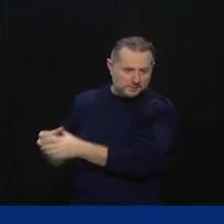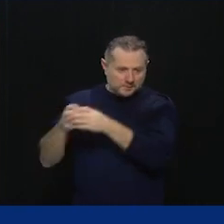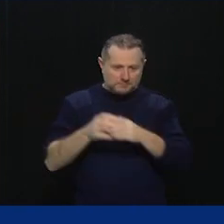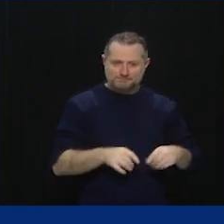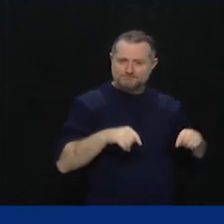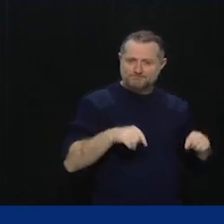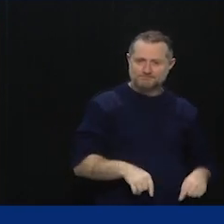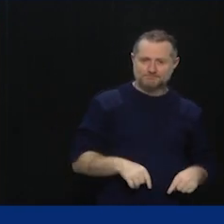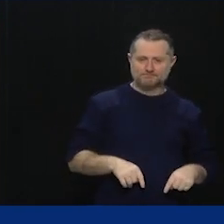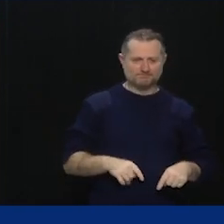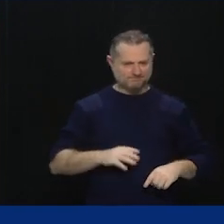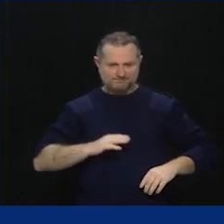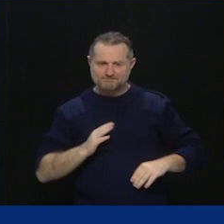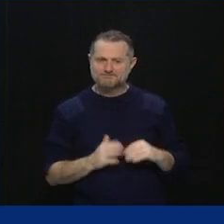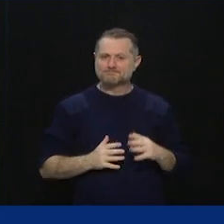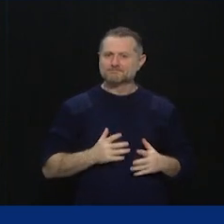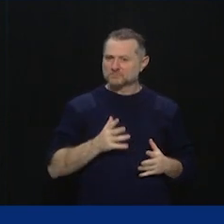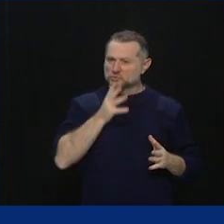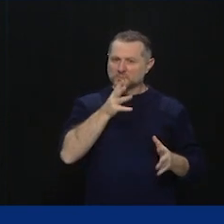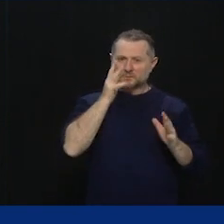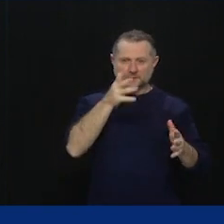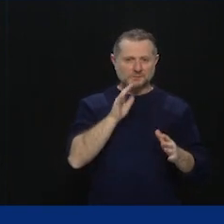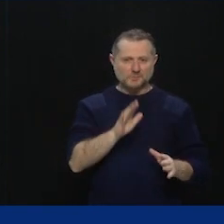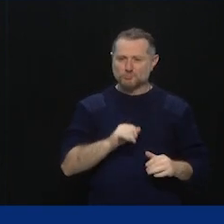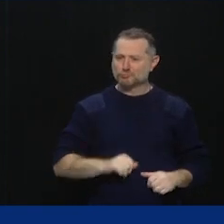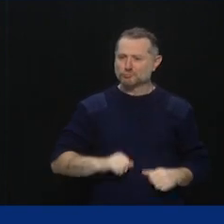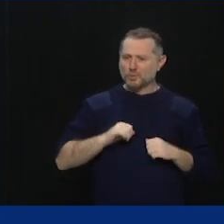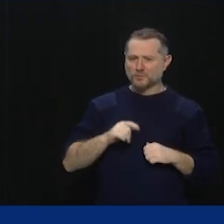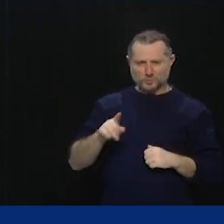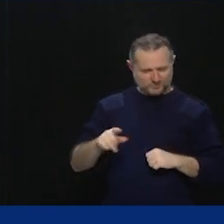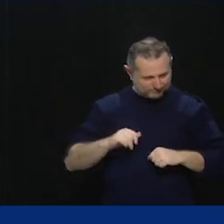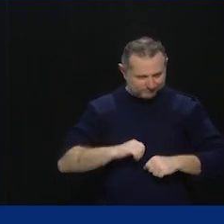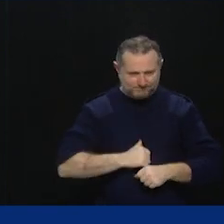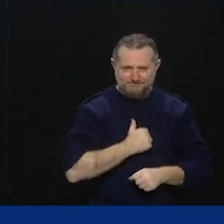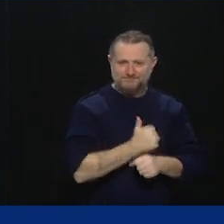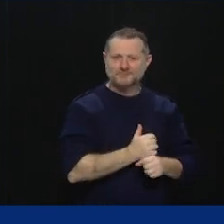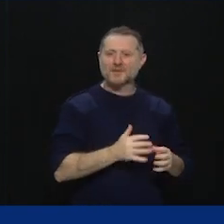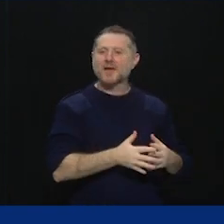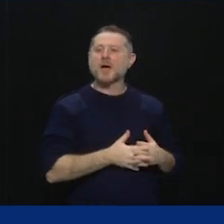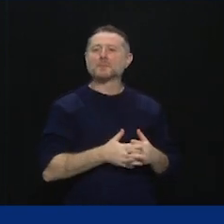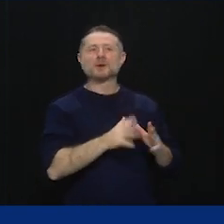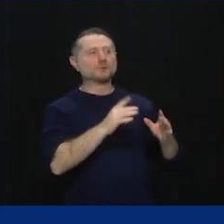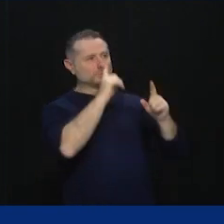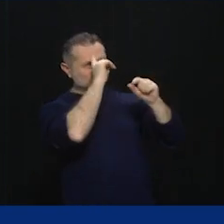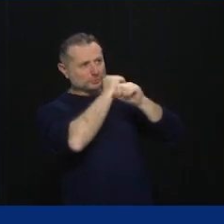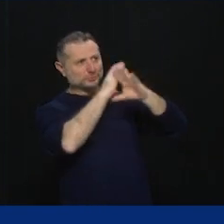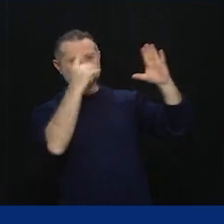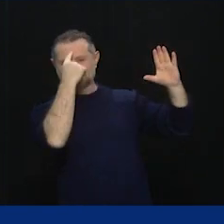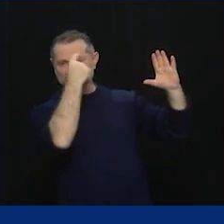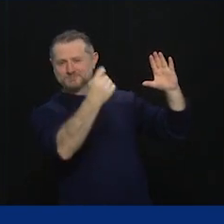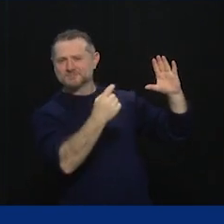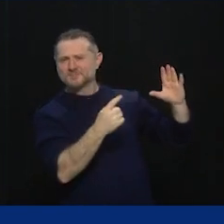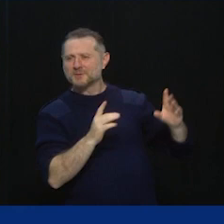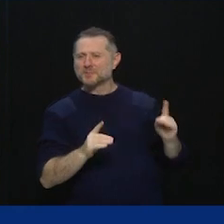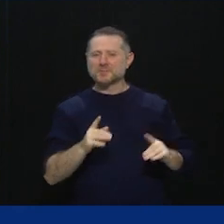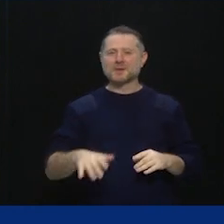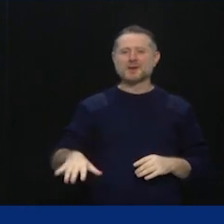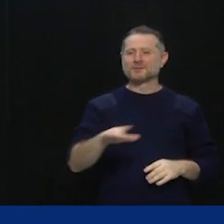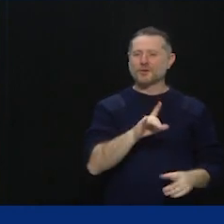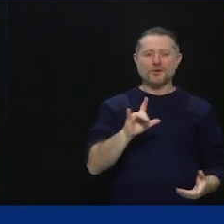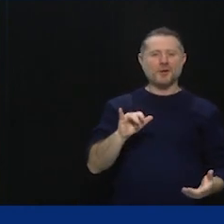American dream for thousands of people right here in your beloved Long Island. So I want to thank the Coughlin family, Jim, Bob,